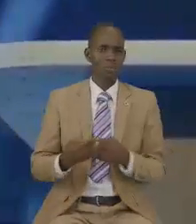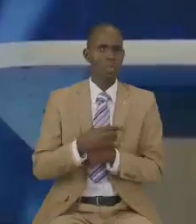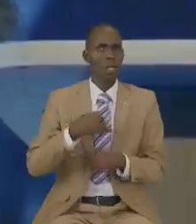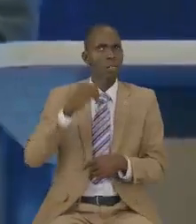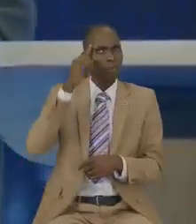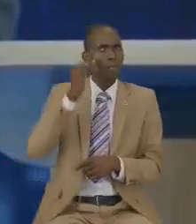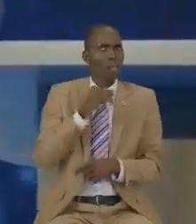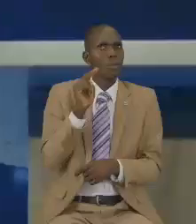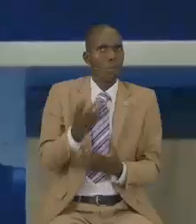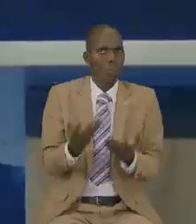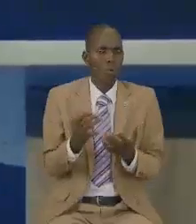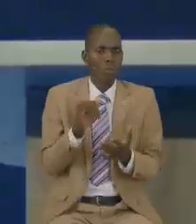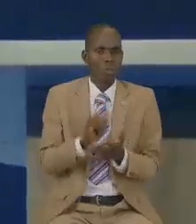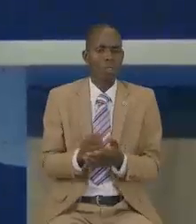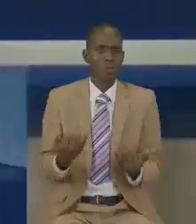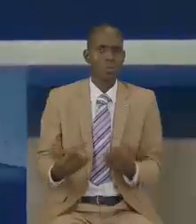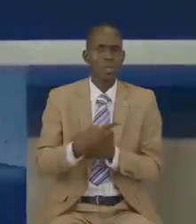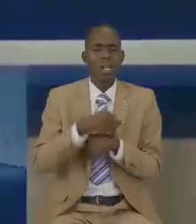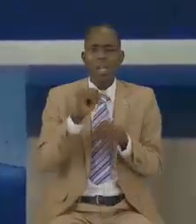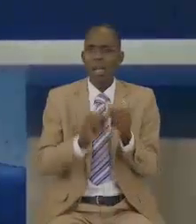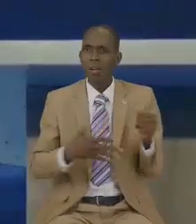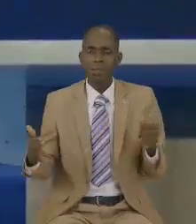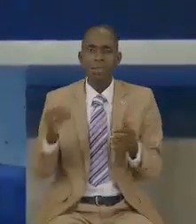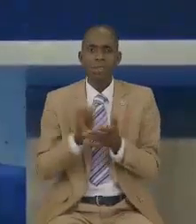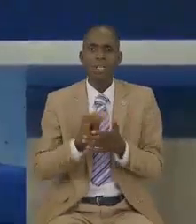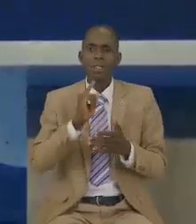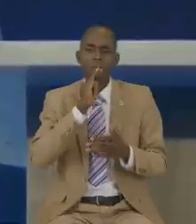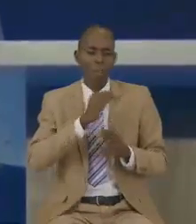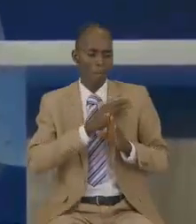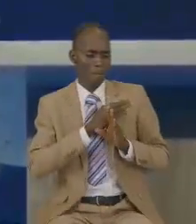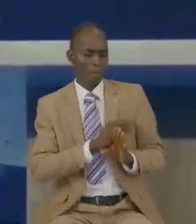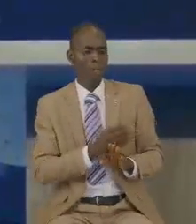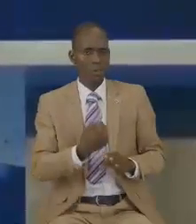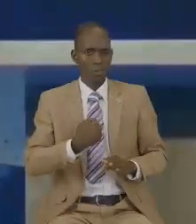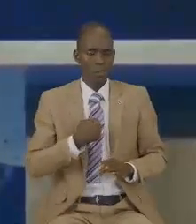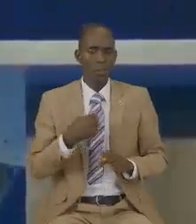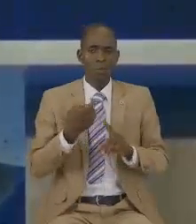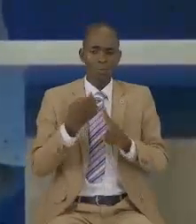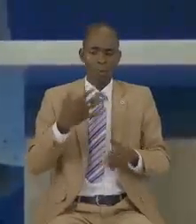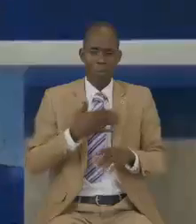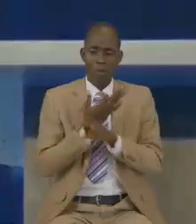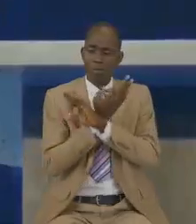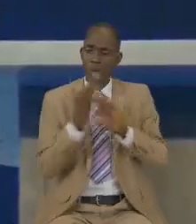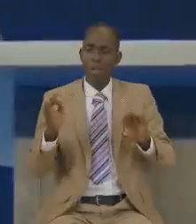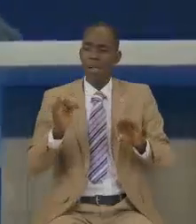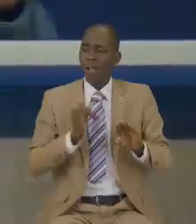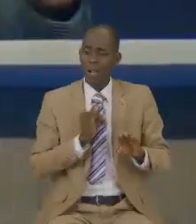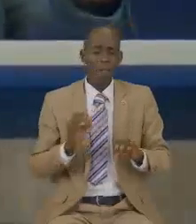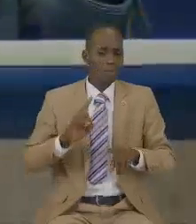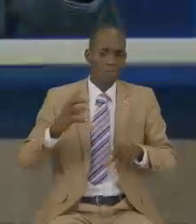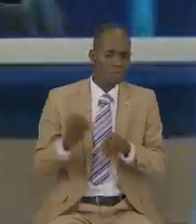today. Everything standing between me and my freedom, I get that out of the